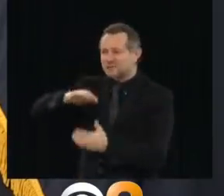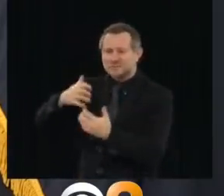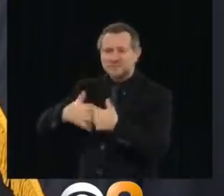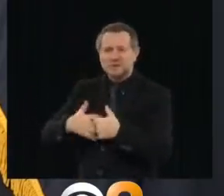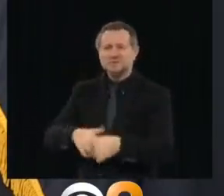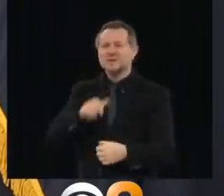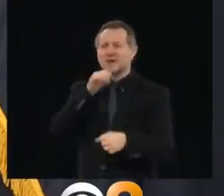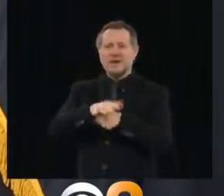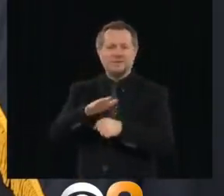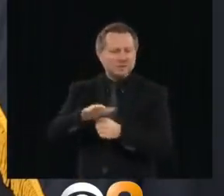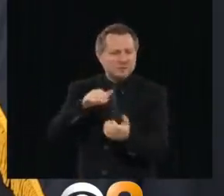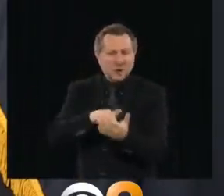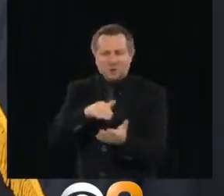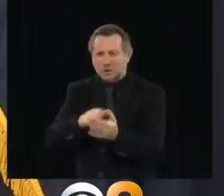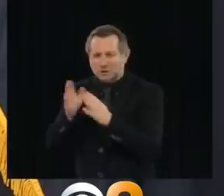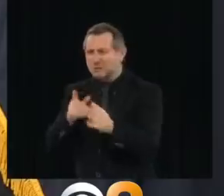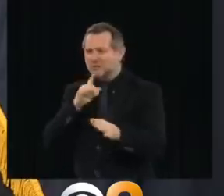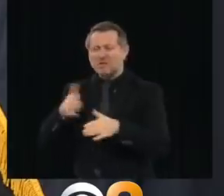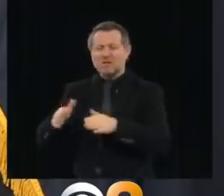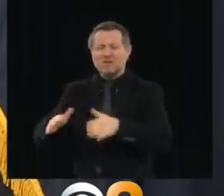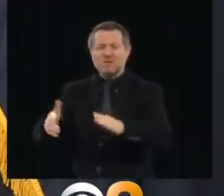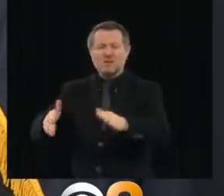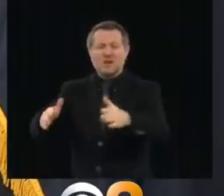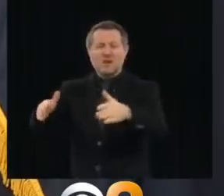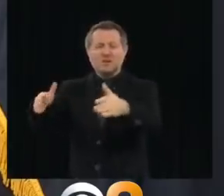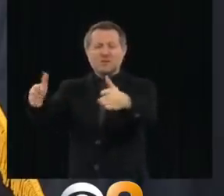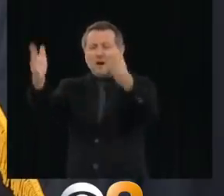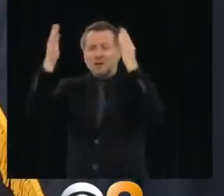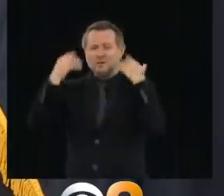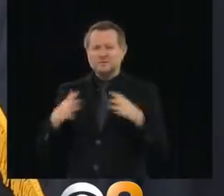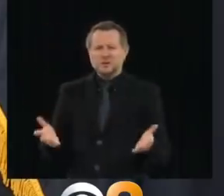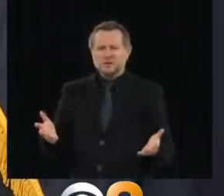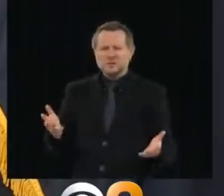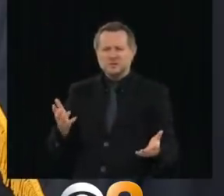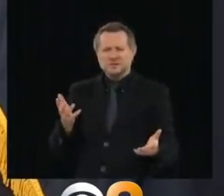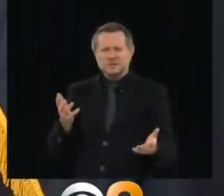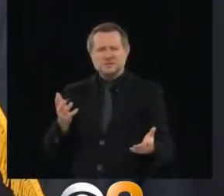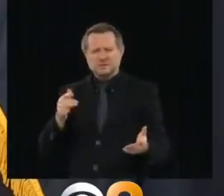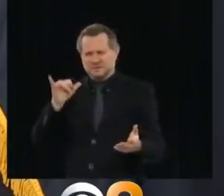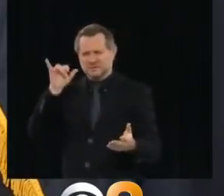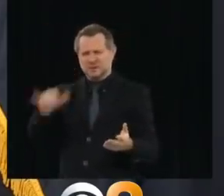doctor available, and people died. That is